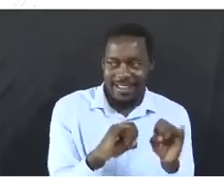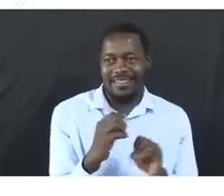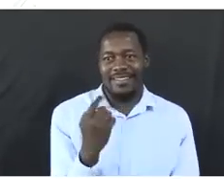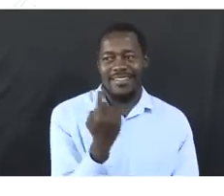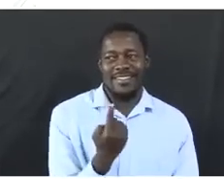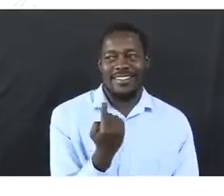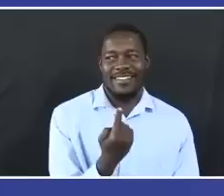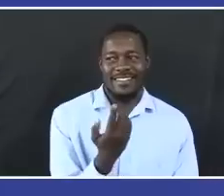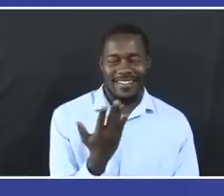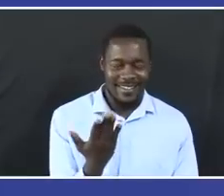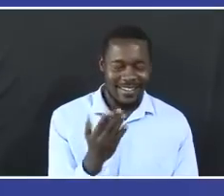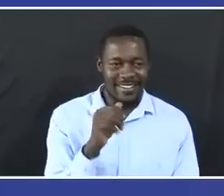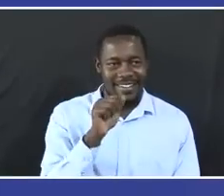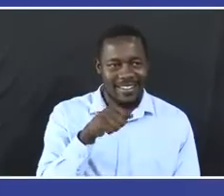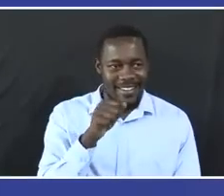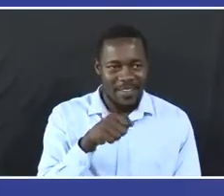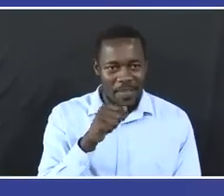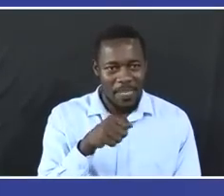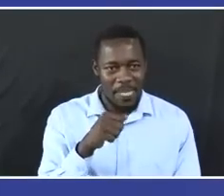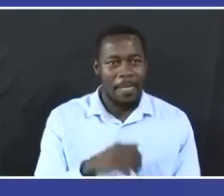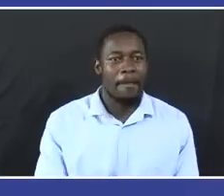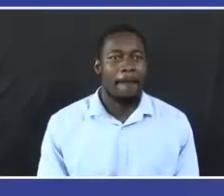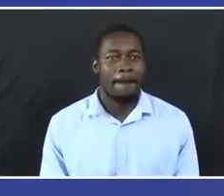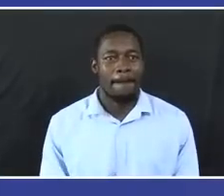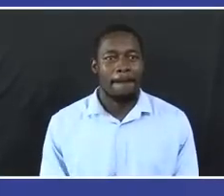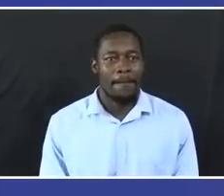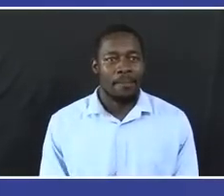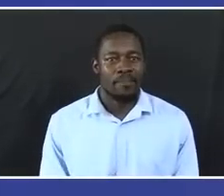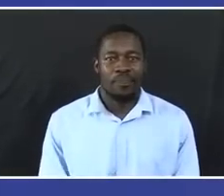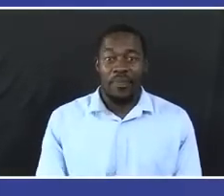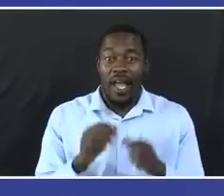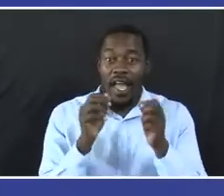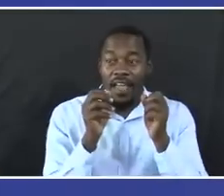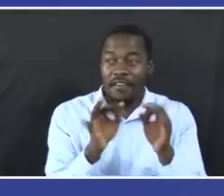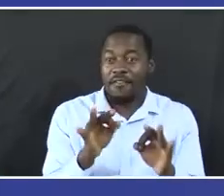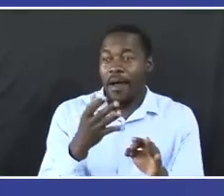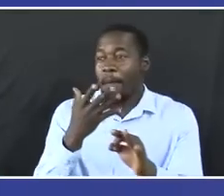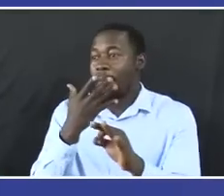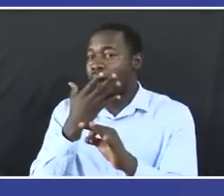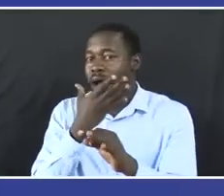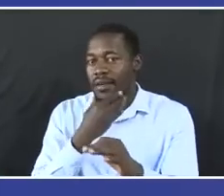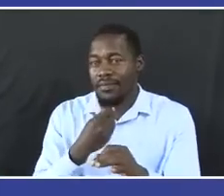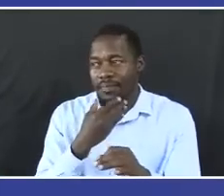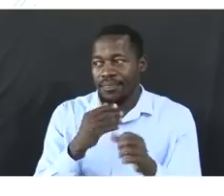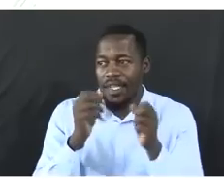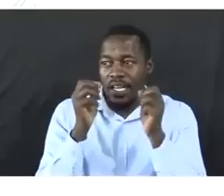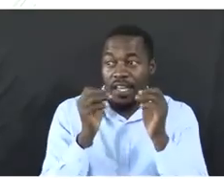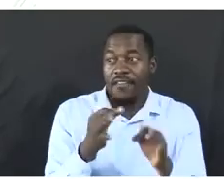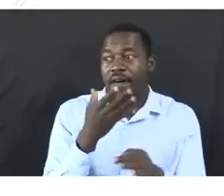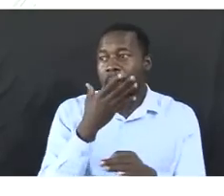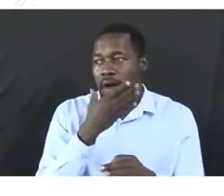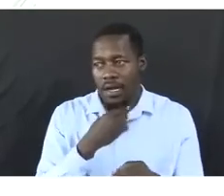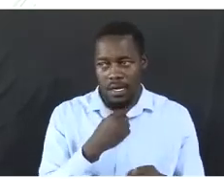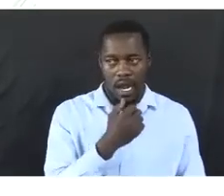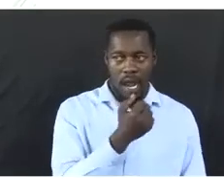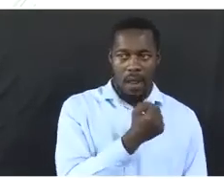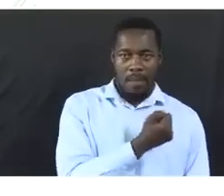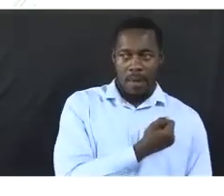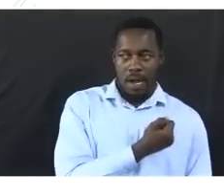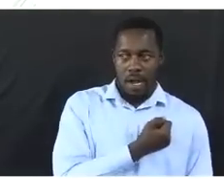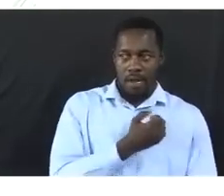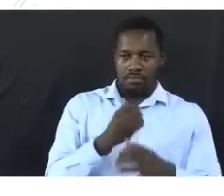So then they are no longer two but one flesh. Therefore what God has joined together let not